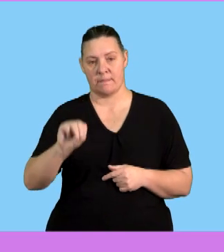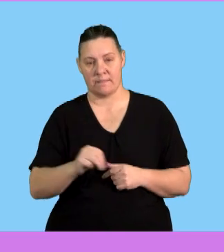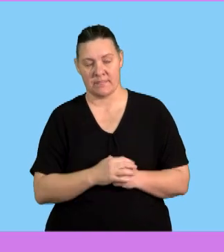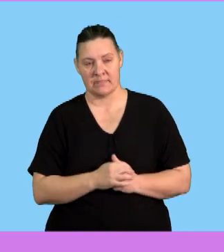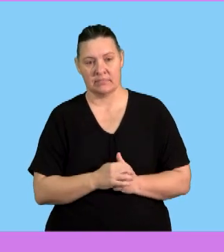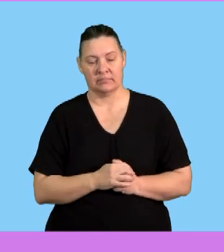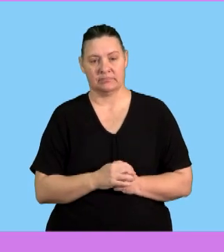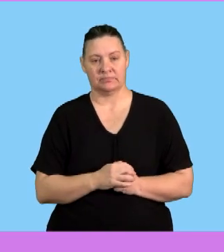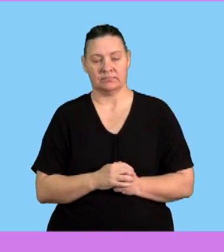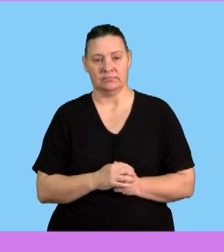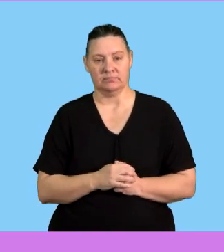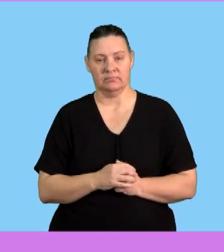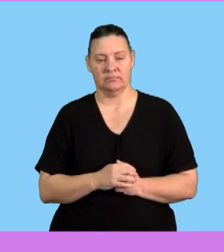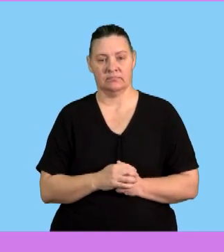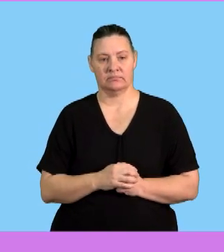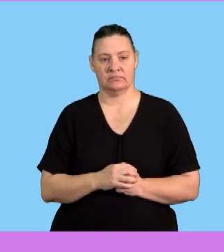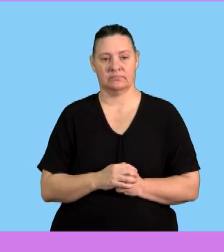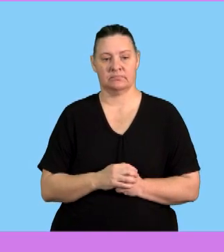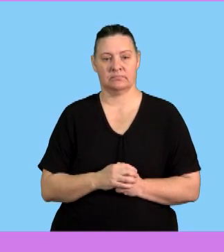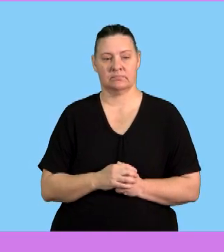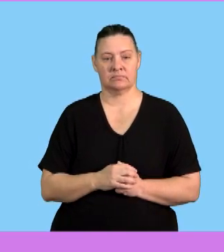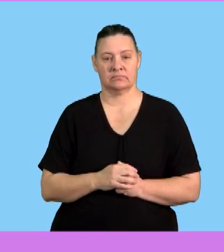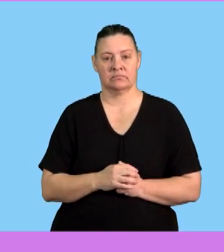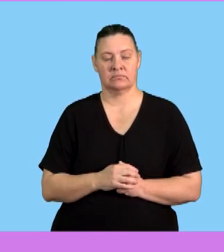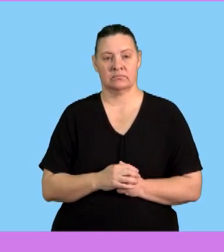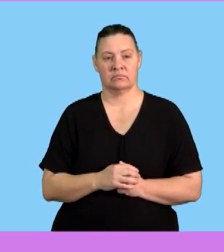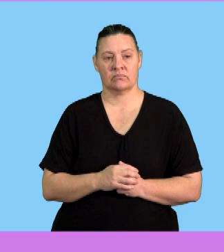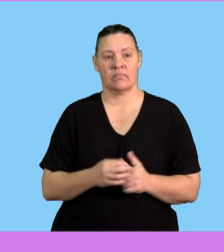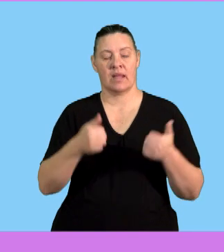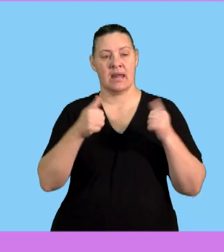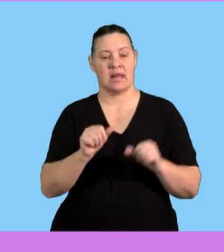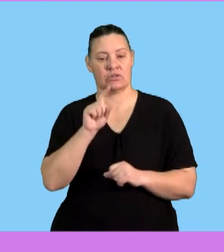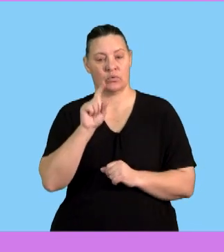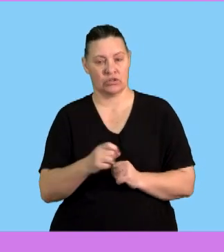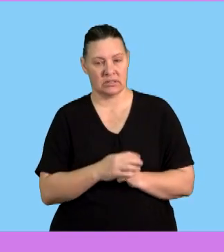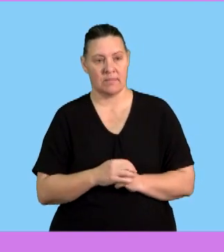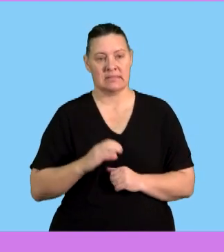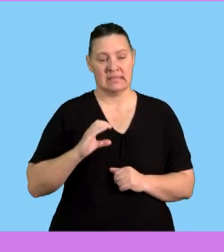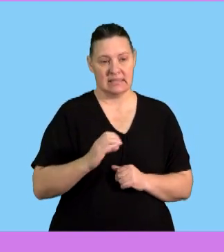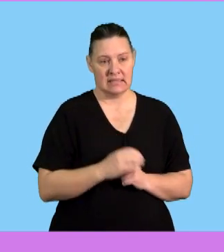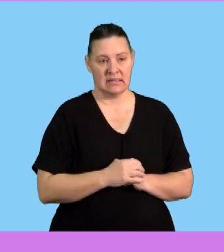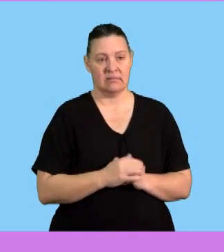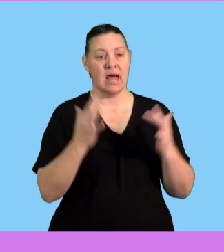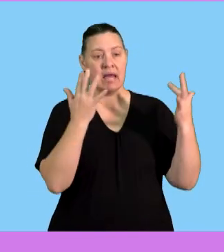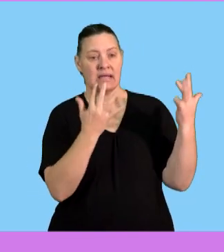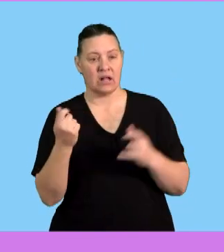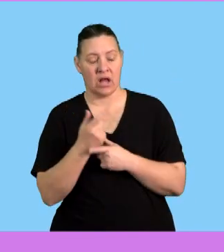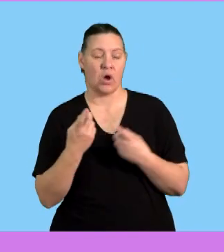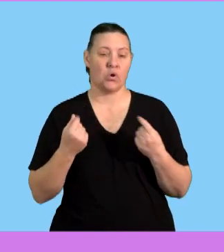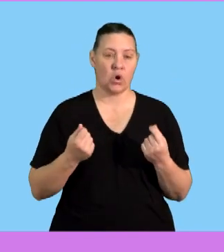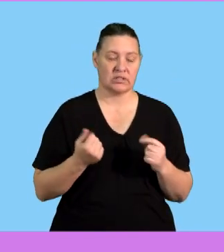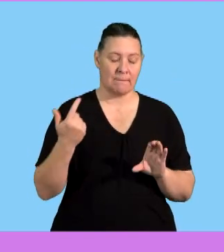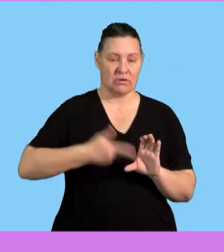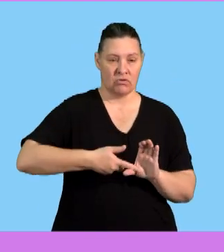kilometers. Then let us move on to the next question, which is number C. Calculate the cost